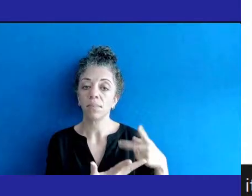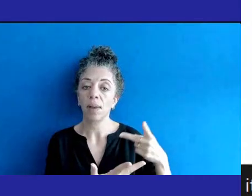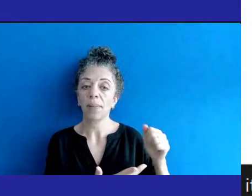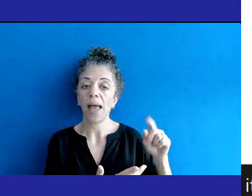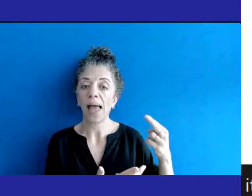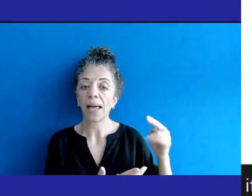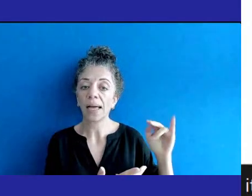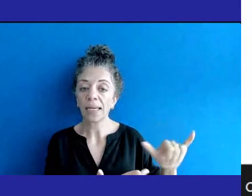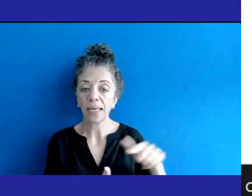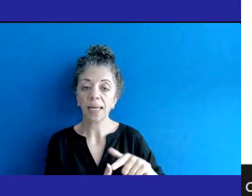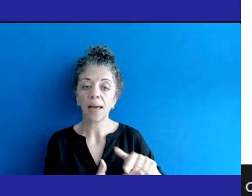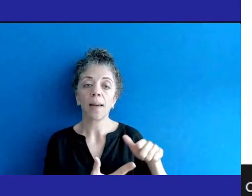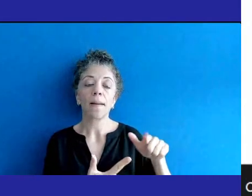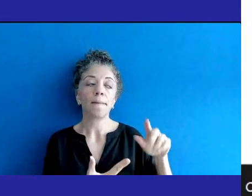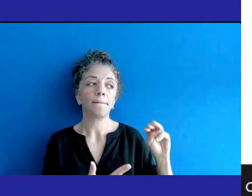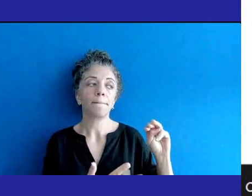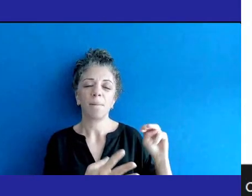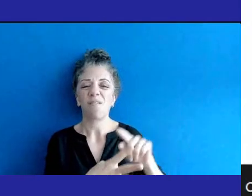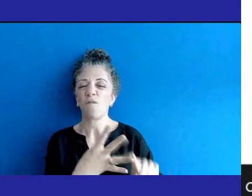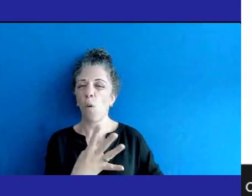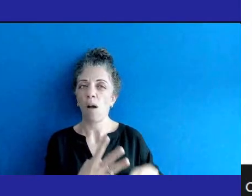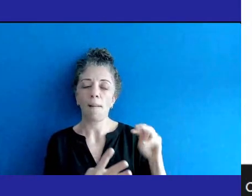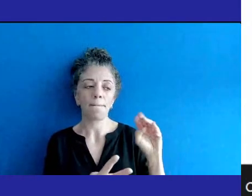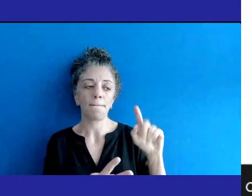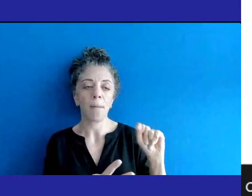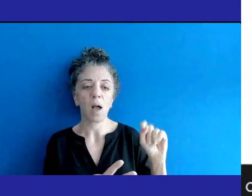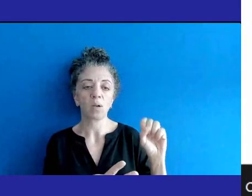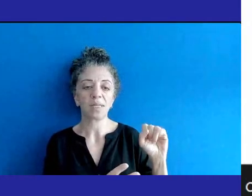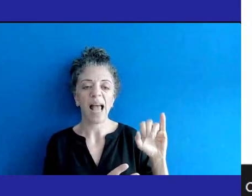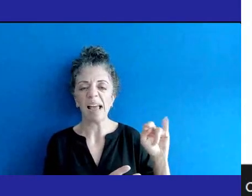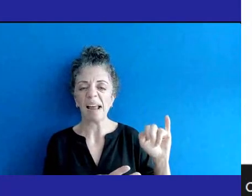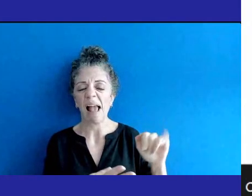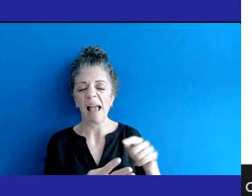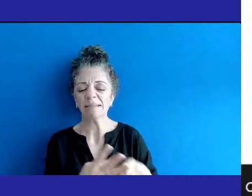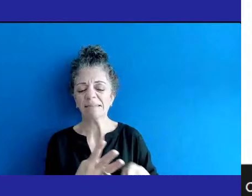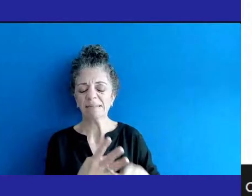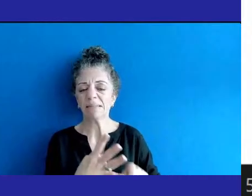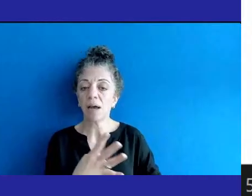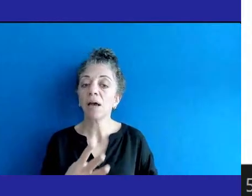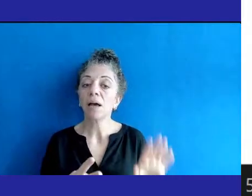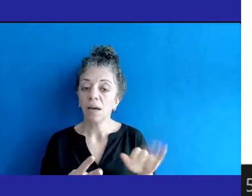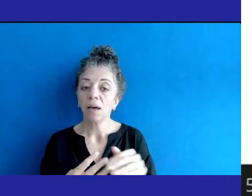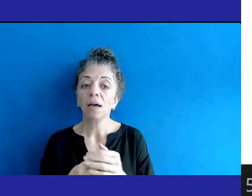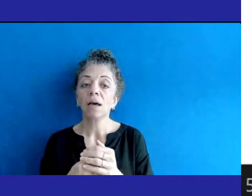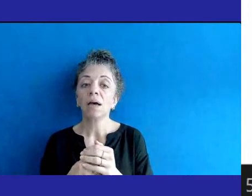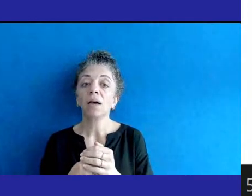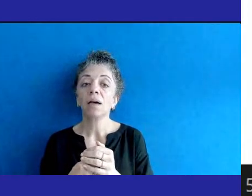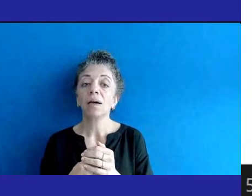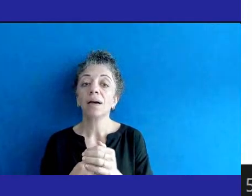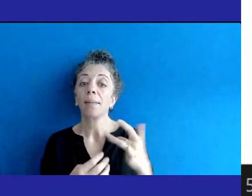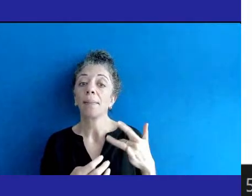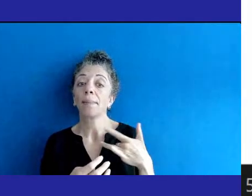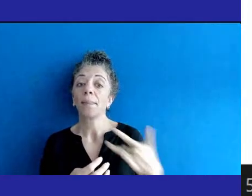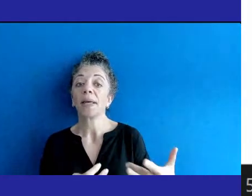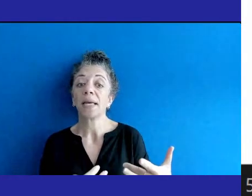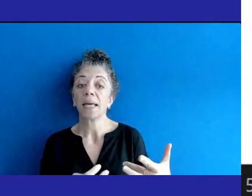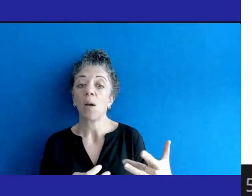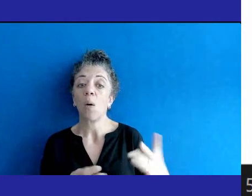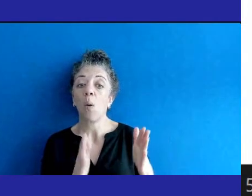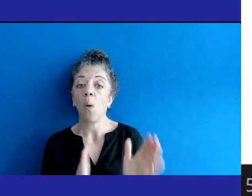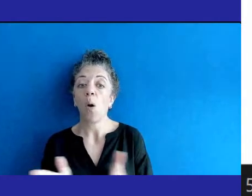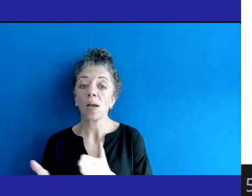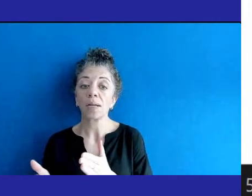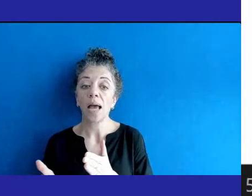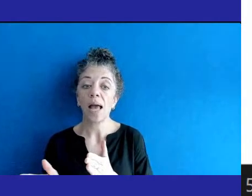those are the main four, sorry. The affiliate agreements are generally organized by facility rather than specialty. And